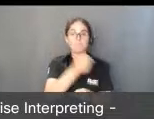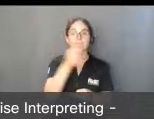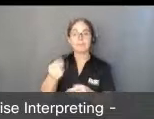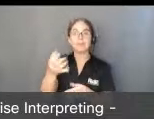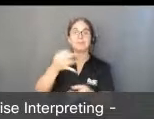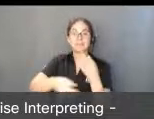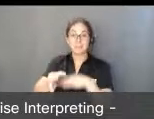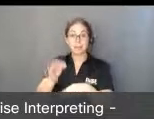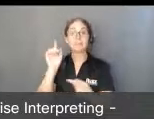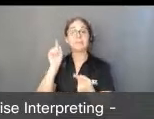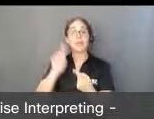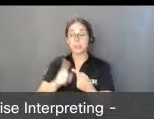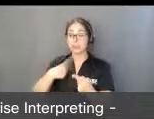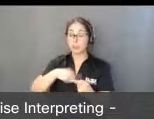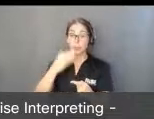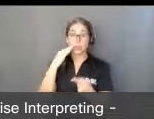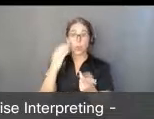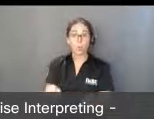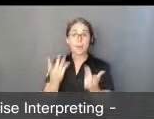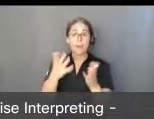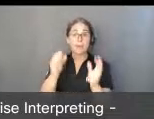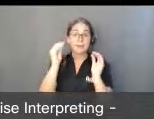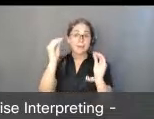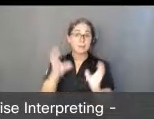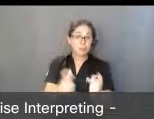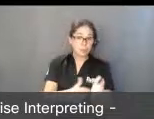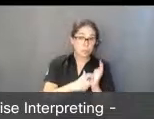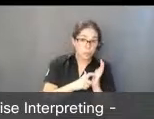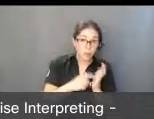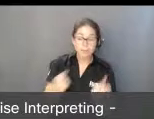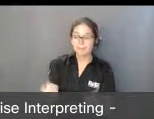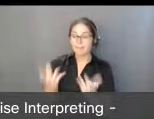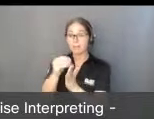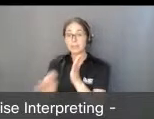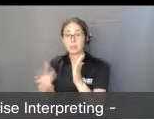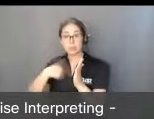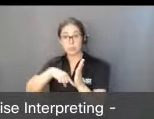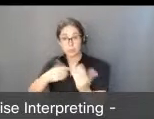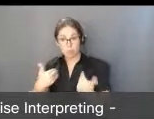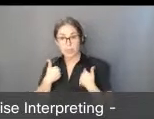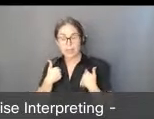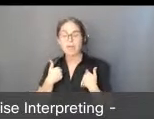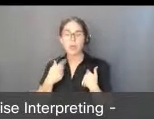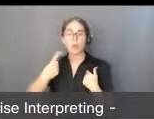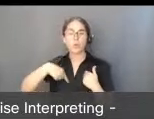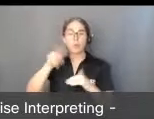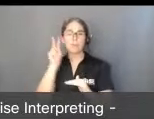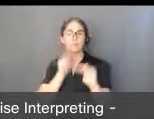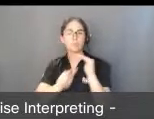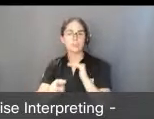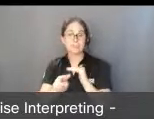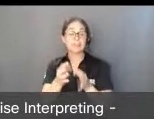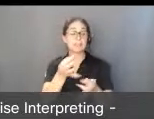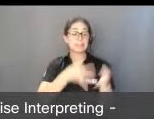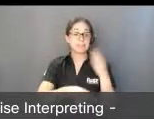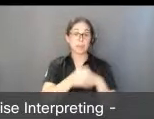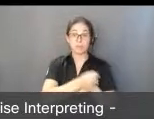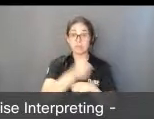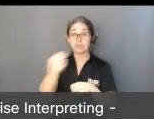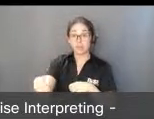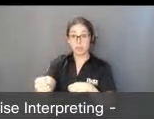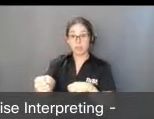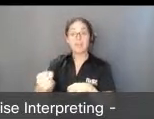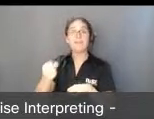and what teacher need we have. And so we anticipate the subs that go in those classrooms to be the long-term subs.